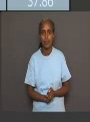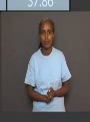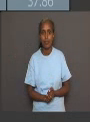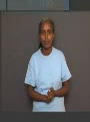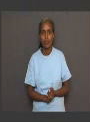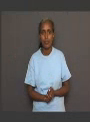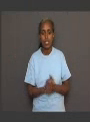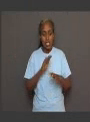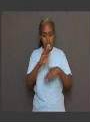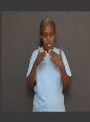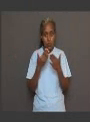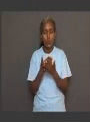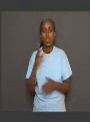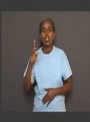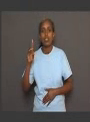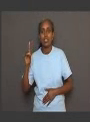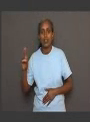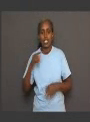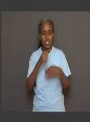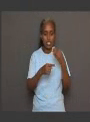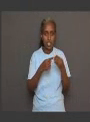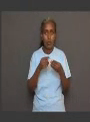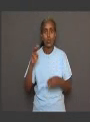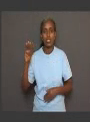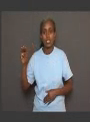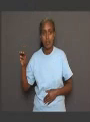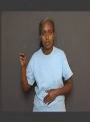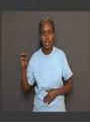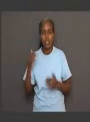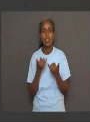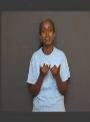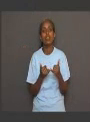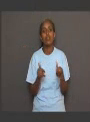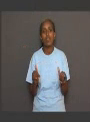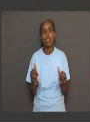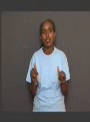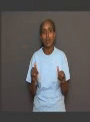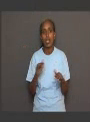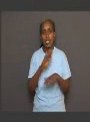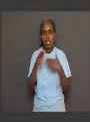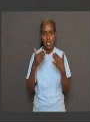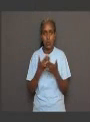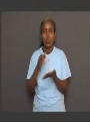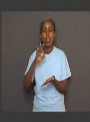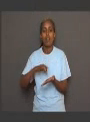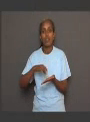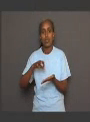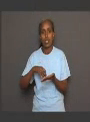166.34. The total deviation about the mean divided by the total